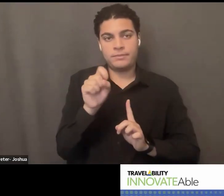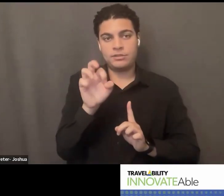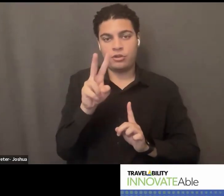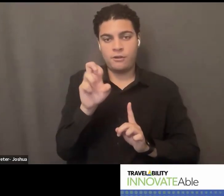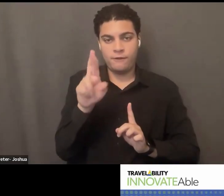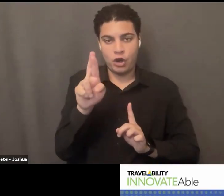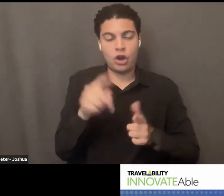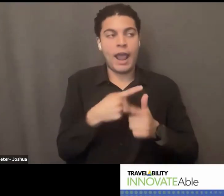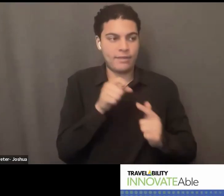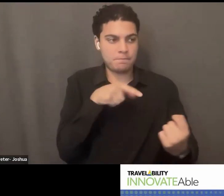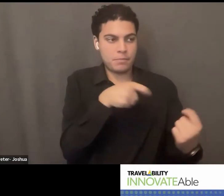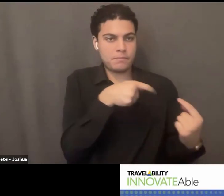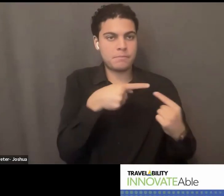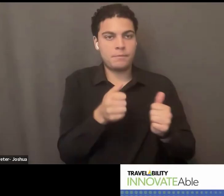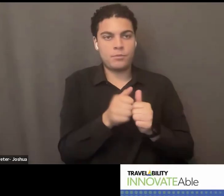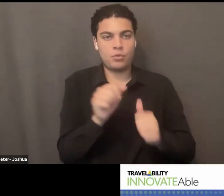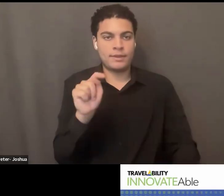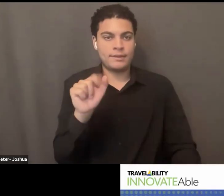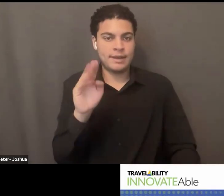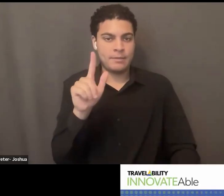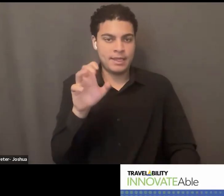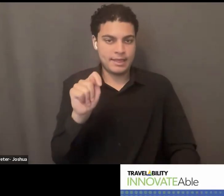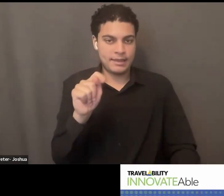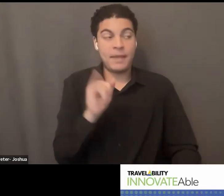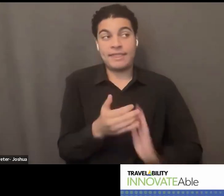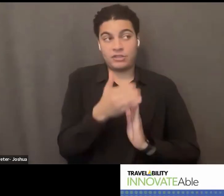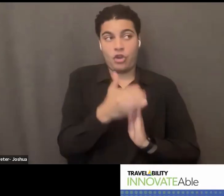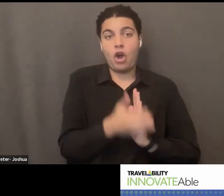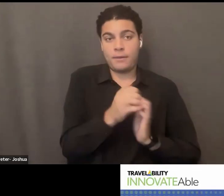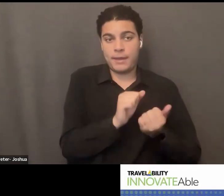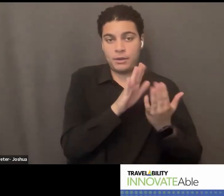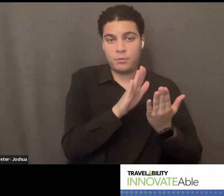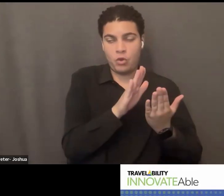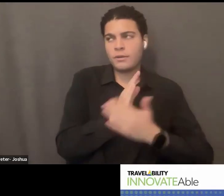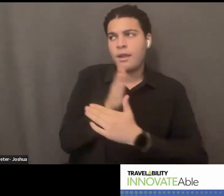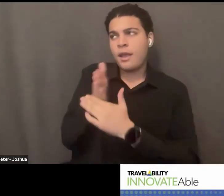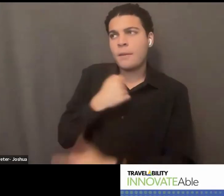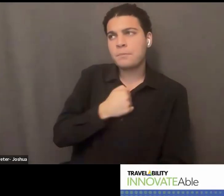Gotcha. So that's And, the automated way. and is And it, then we also, yeah, I'm sorry, sorry.